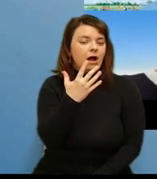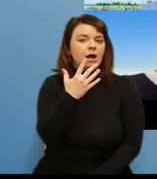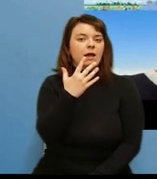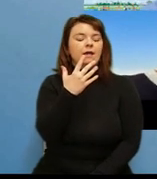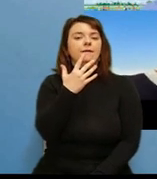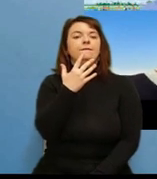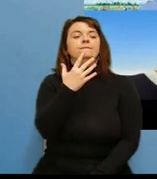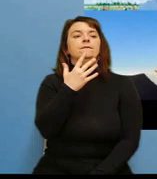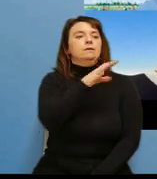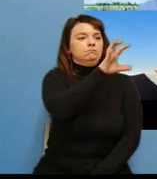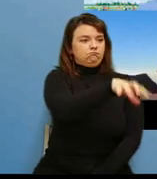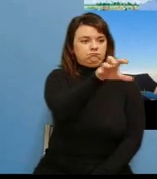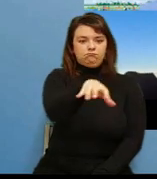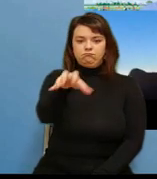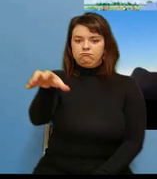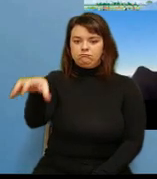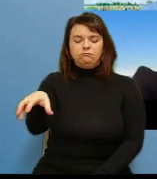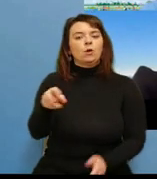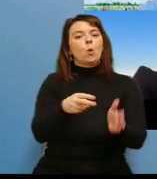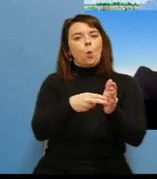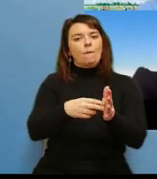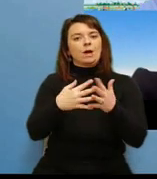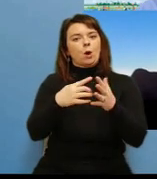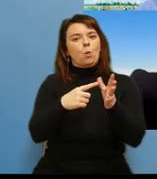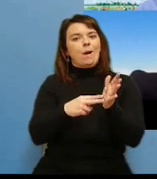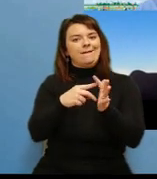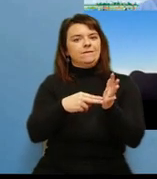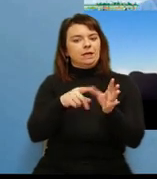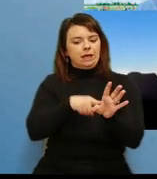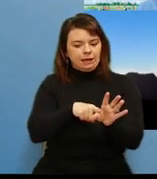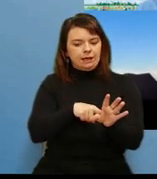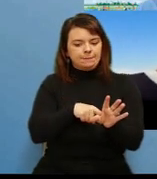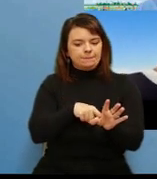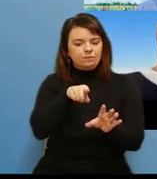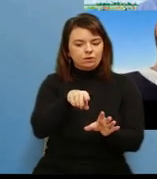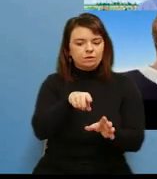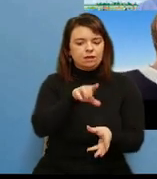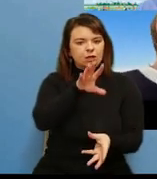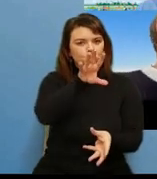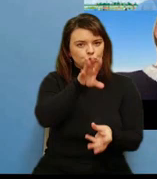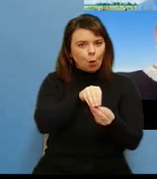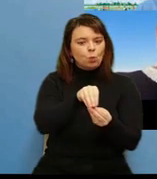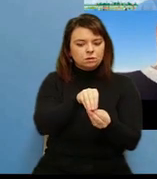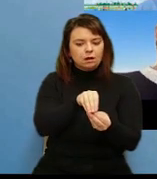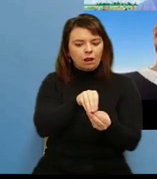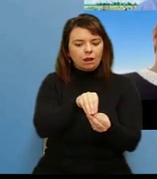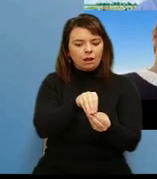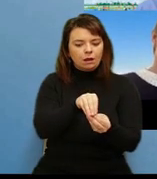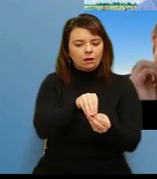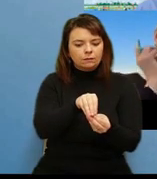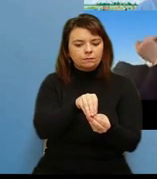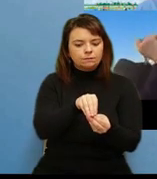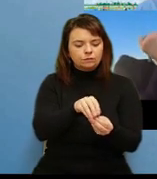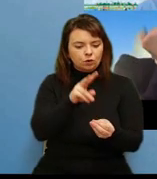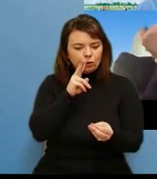So we have 105 practices, surgeries in our patch in Norfolk and Waveney. And you